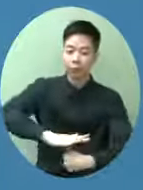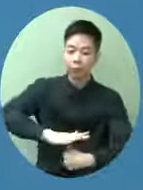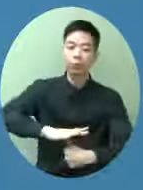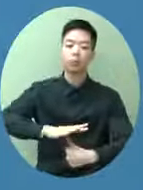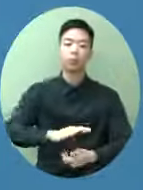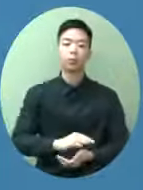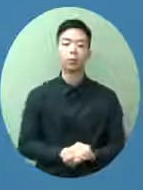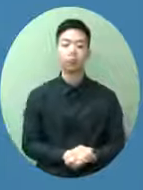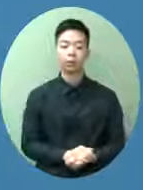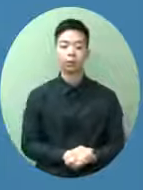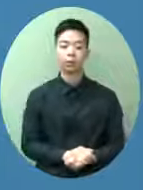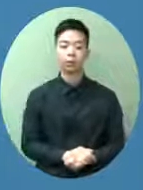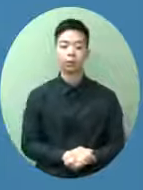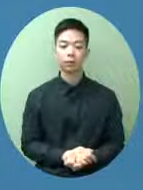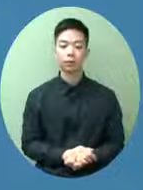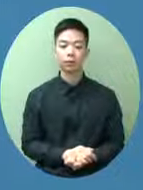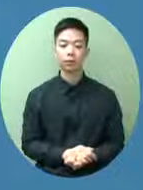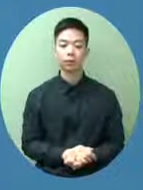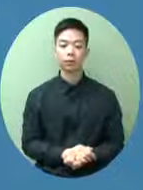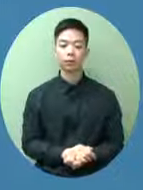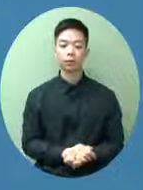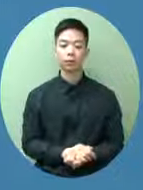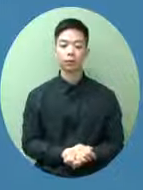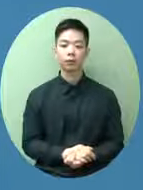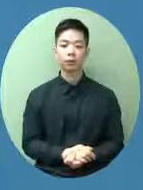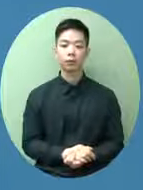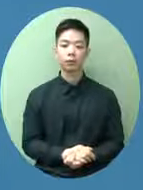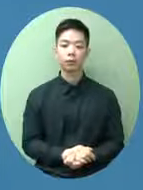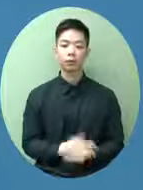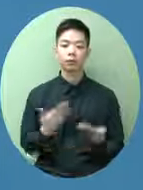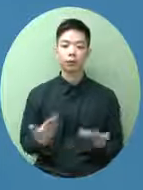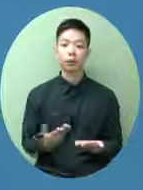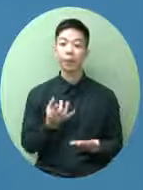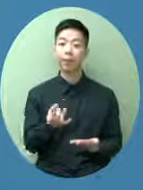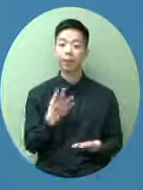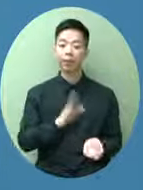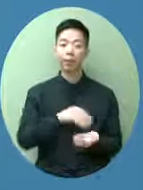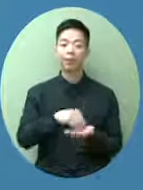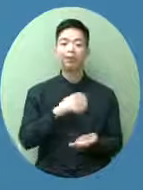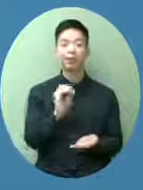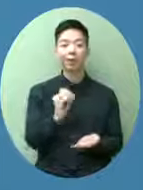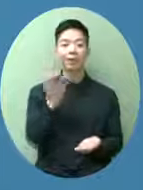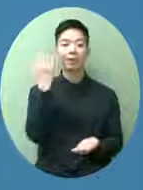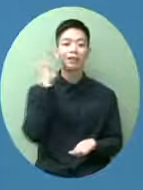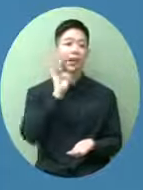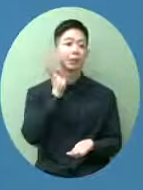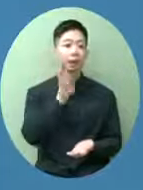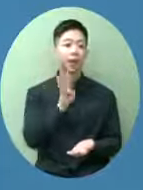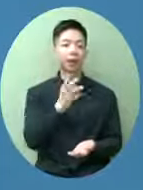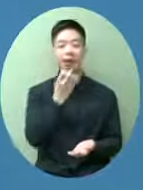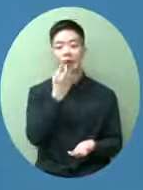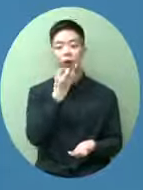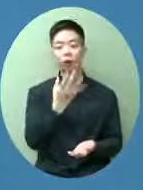managed to achieveand attain zero local confirmed casesin the last couple of weeksnow the